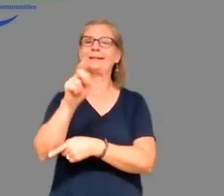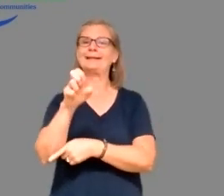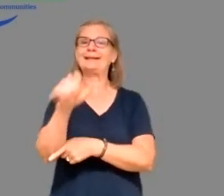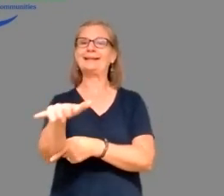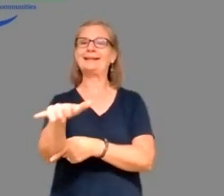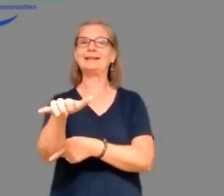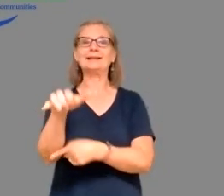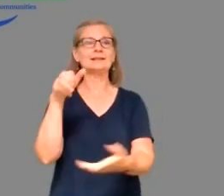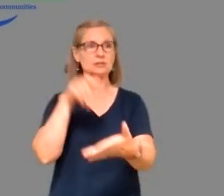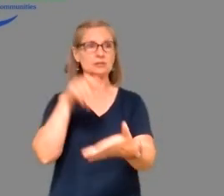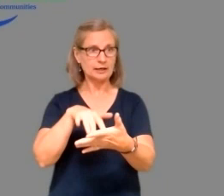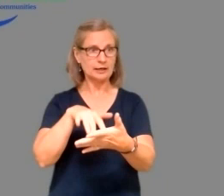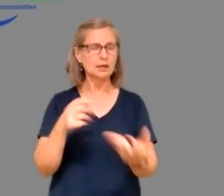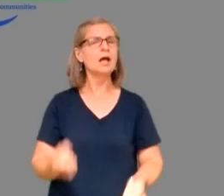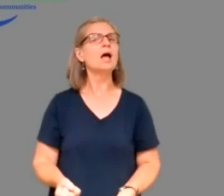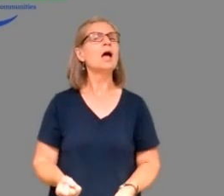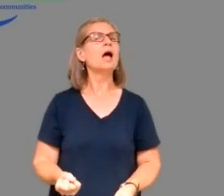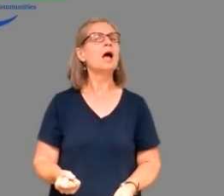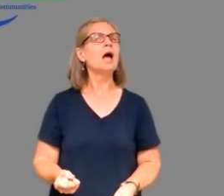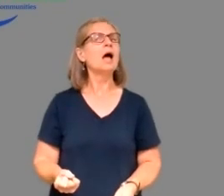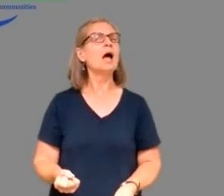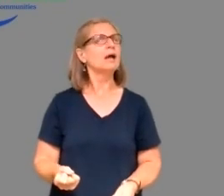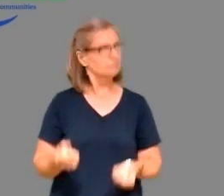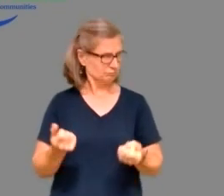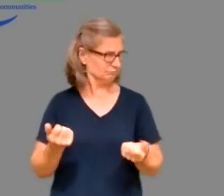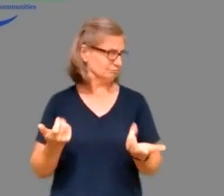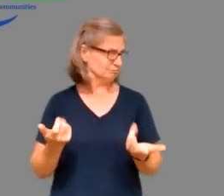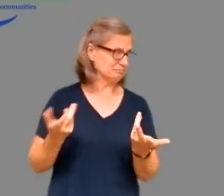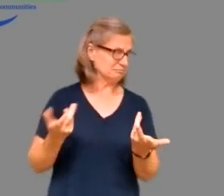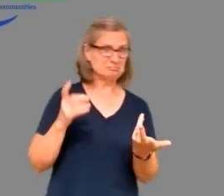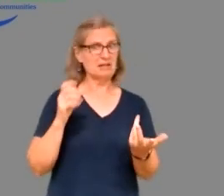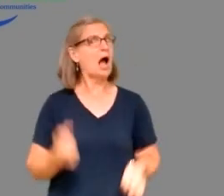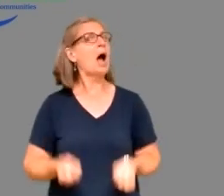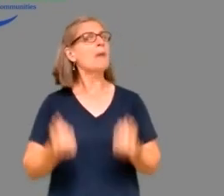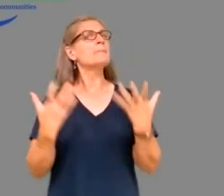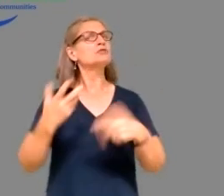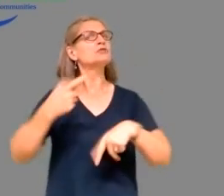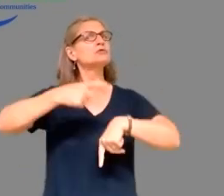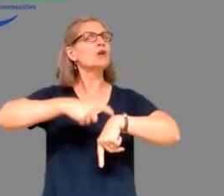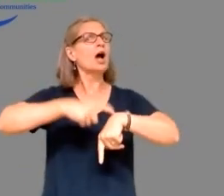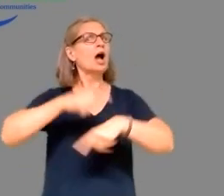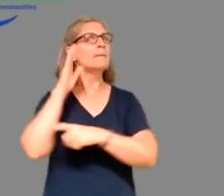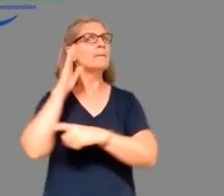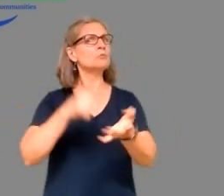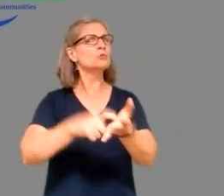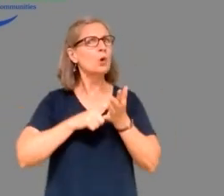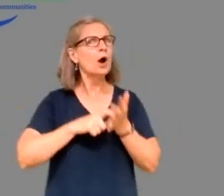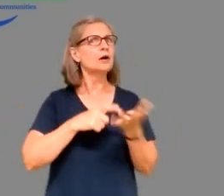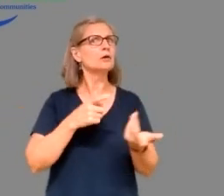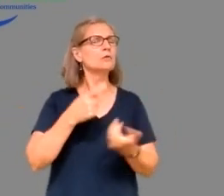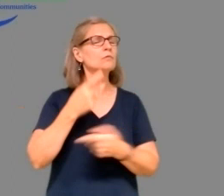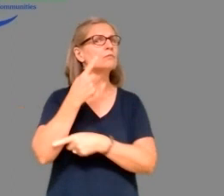Wow, that's a great question. I don't necessarily know that it would require too much of a commitment.